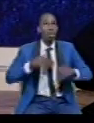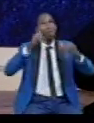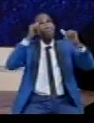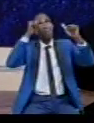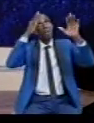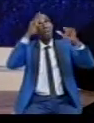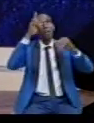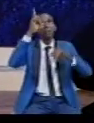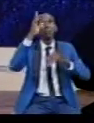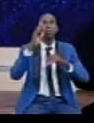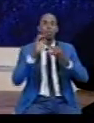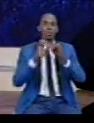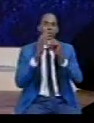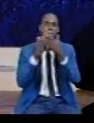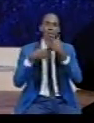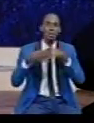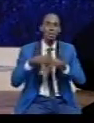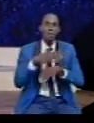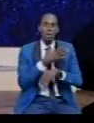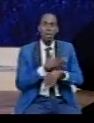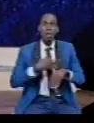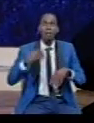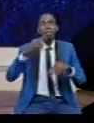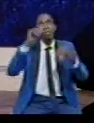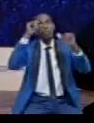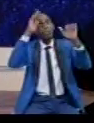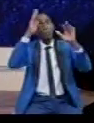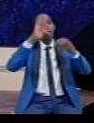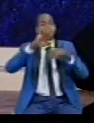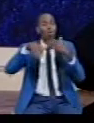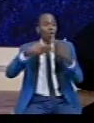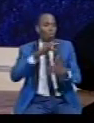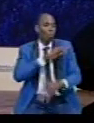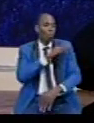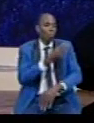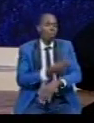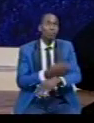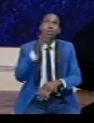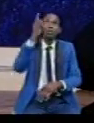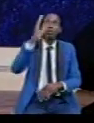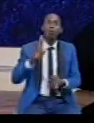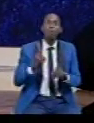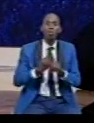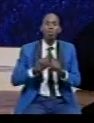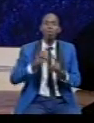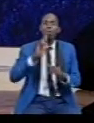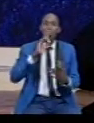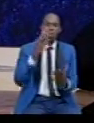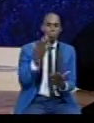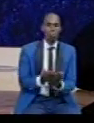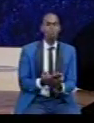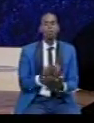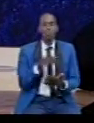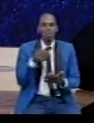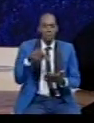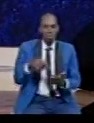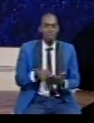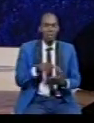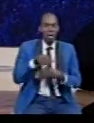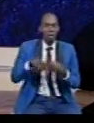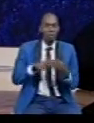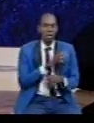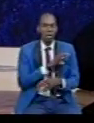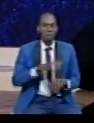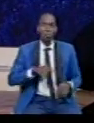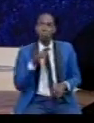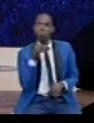heaven. And the Father, the Almighty God himself, testified concerning him, "This is my